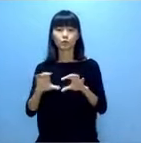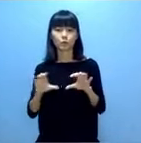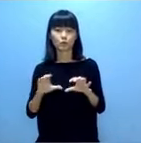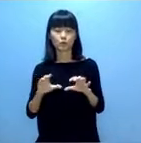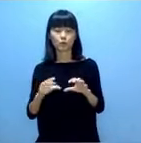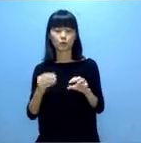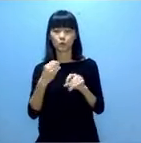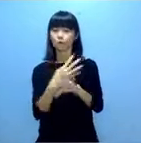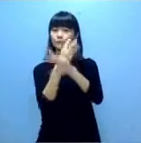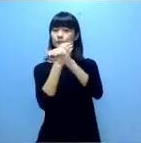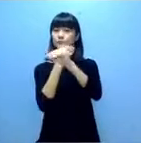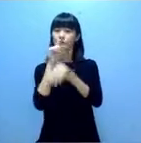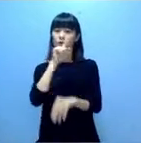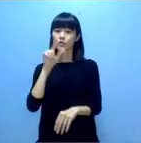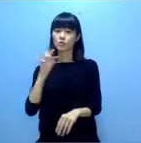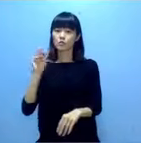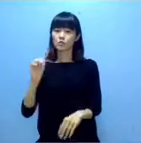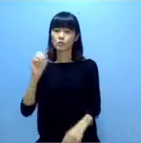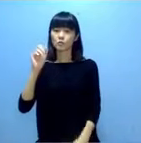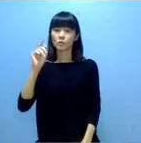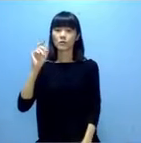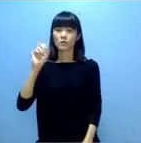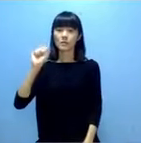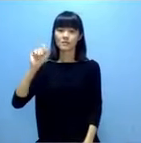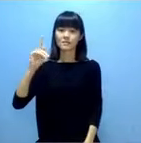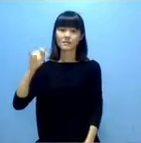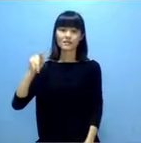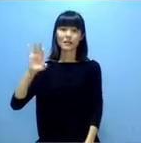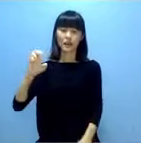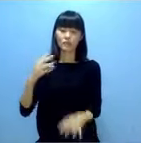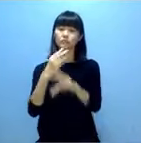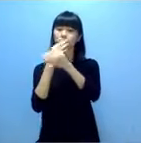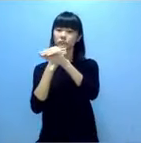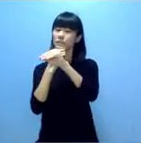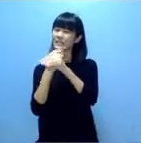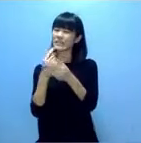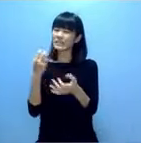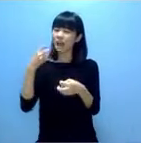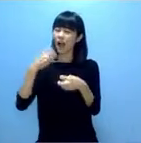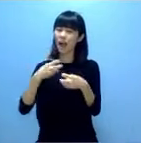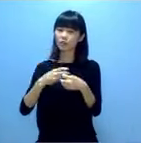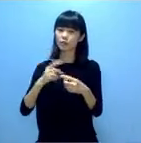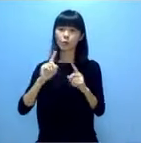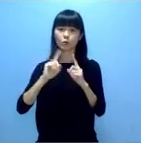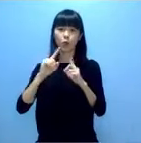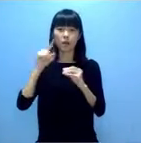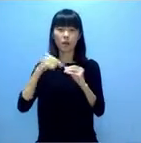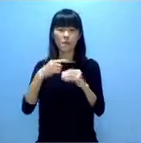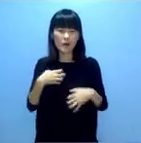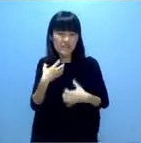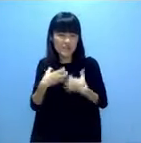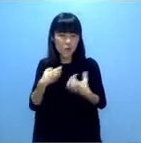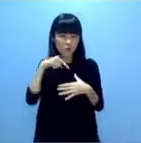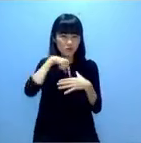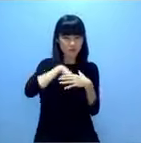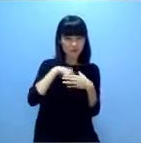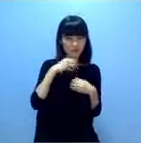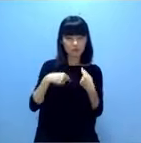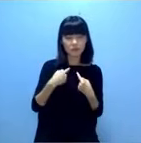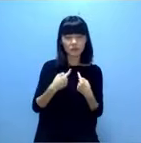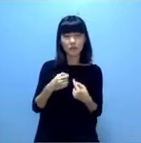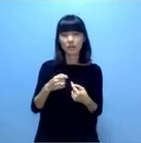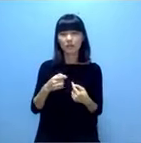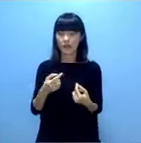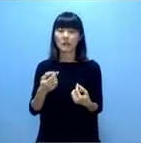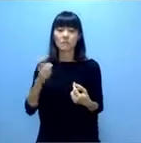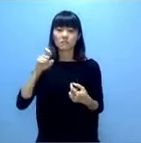Zoom calls, it may not be very easy to talk about emotions or, you know, the work needs to start going.